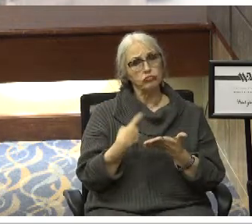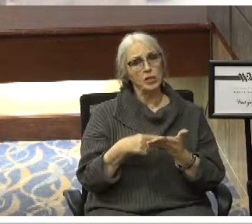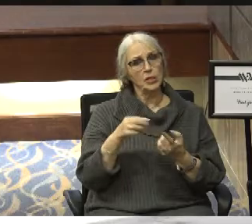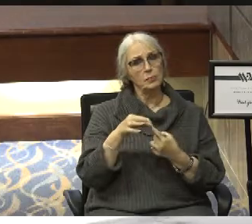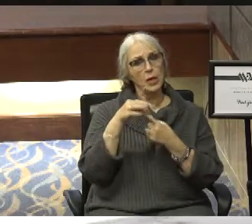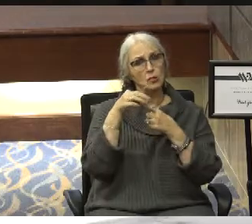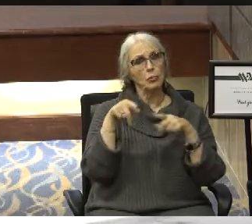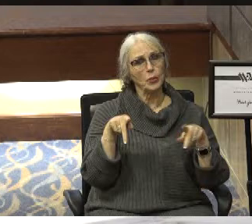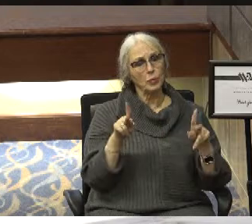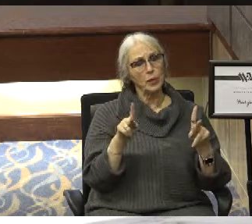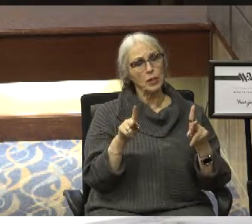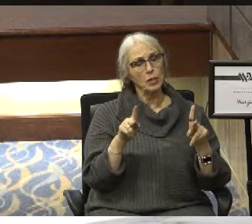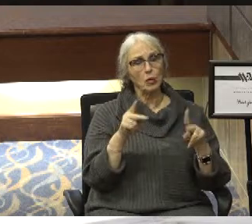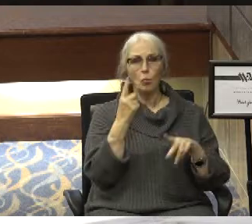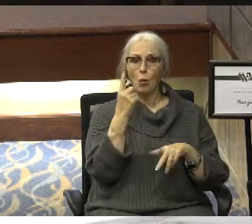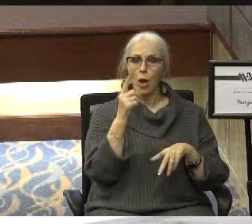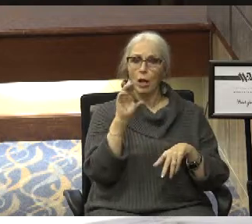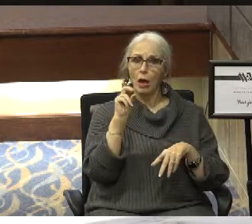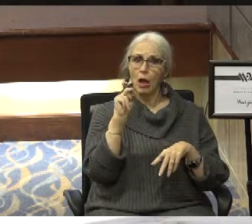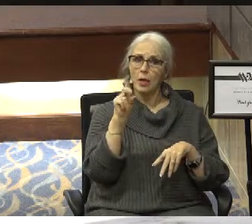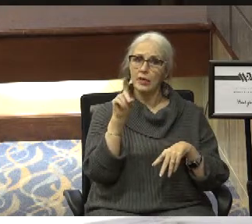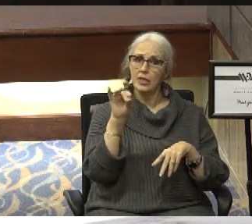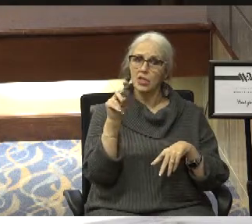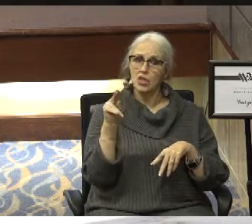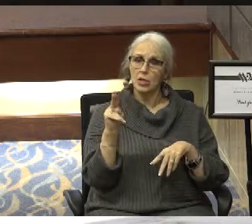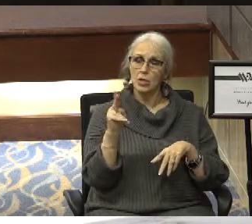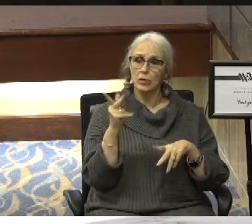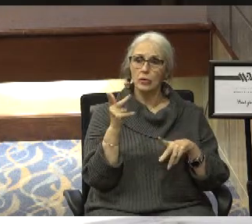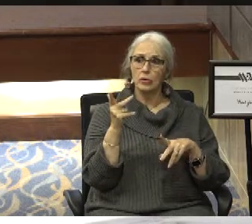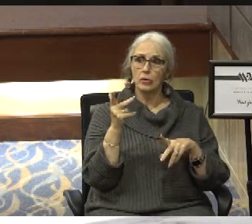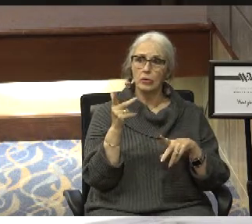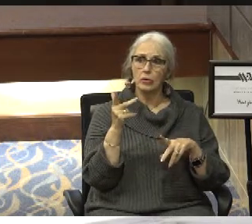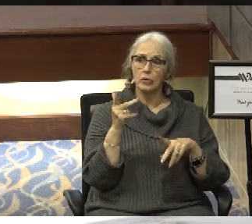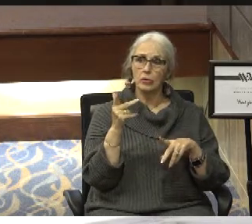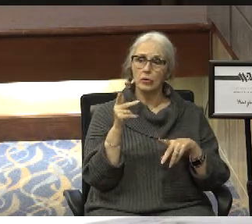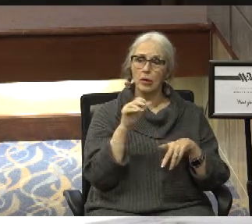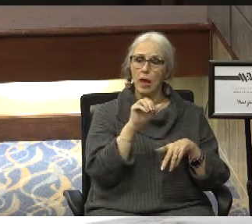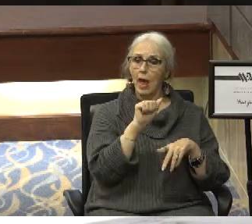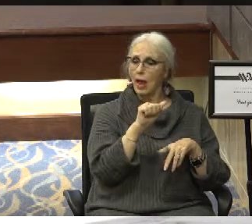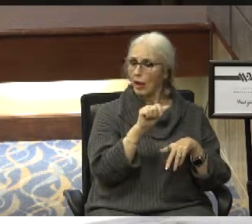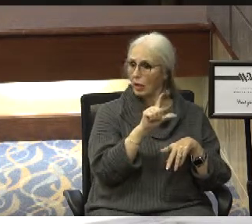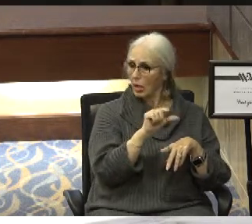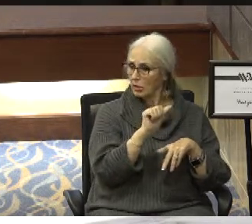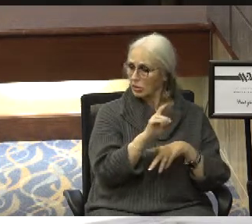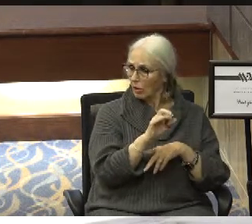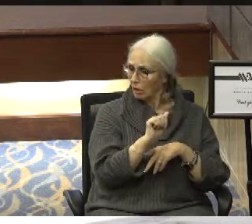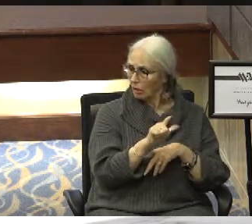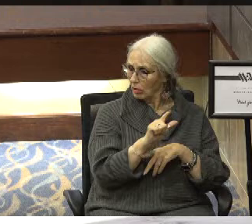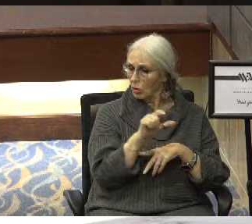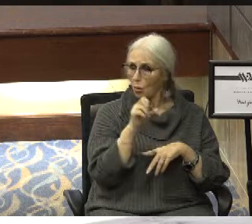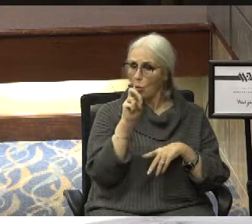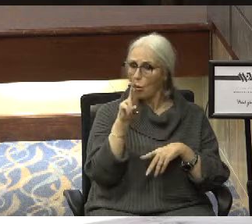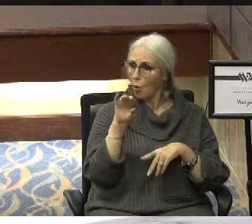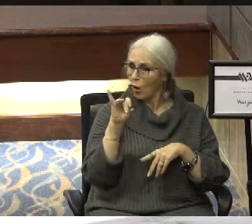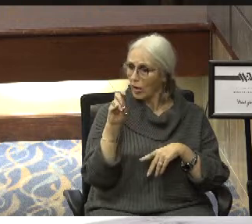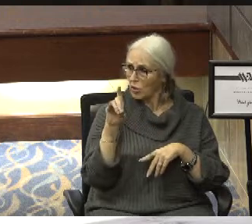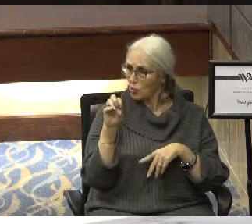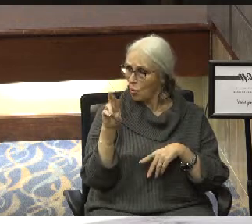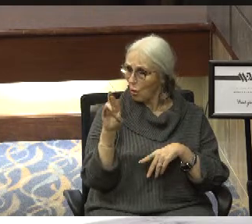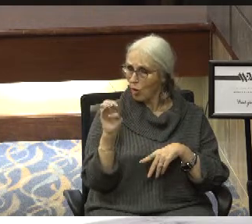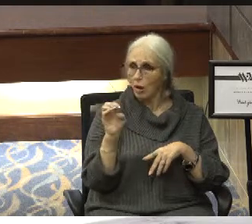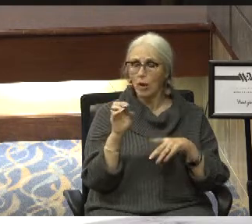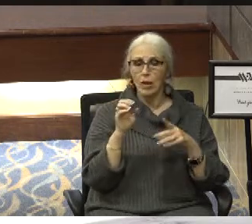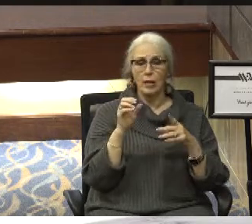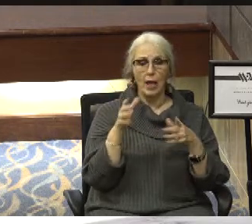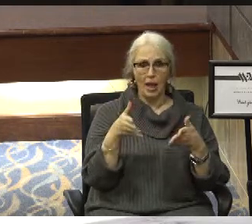permit. One of the conditions that we have is that it meet the LaSalle Avenue corridor district standards, which does allow parking